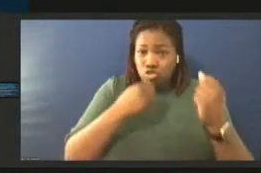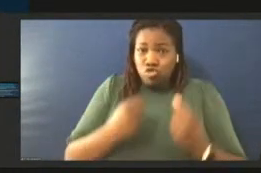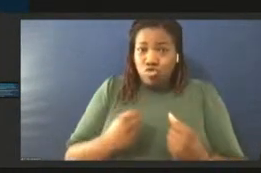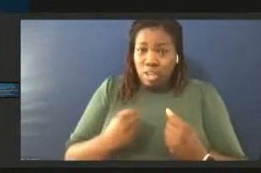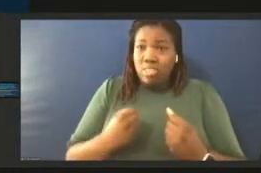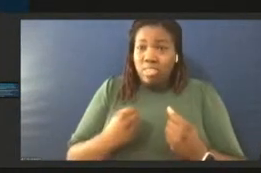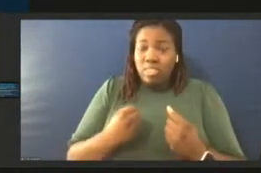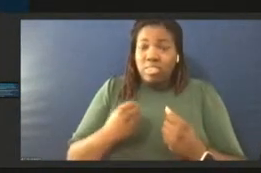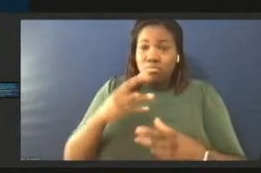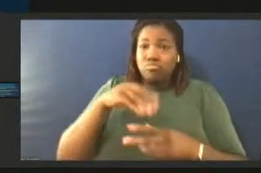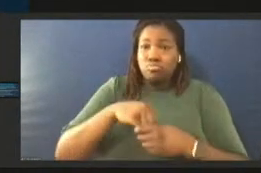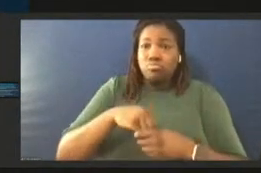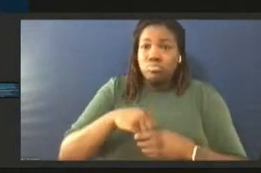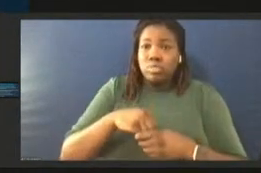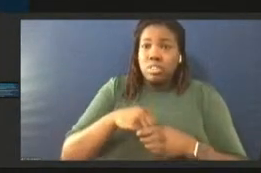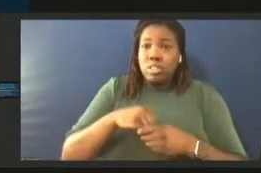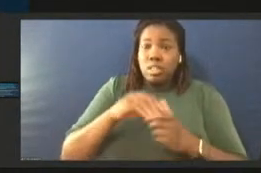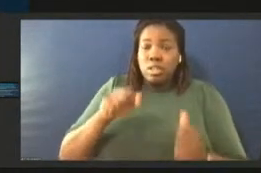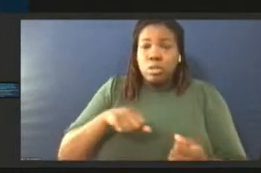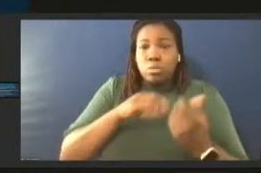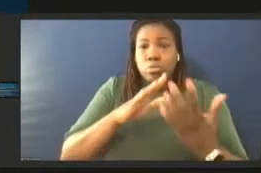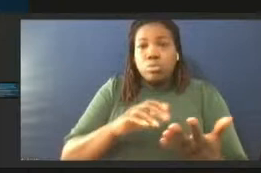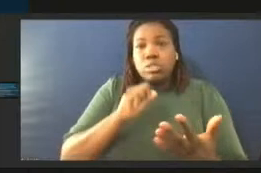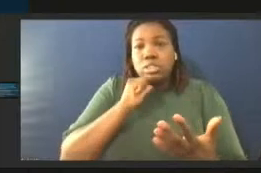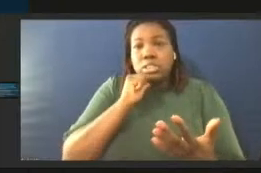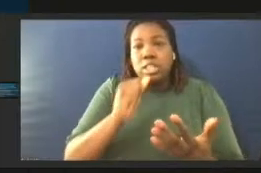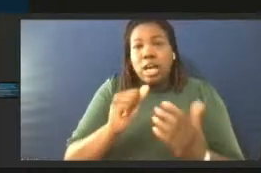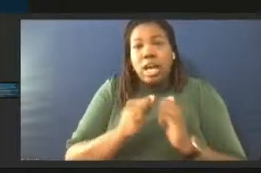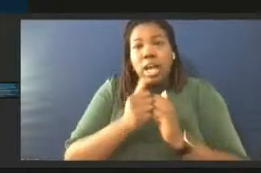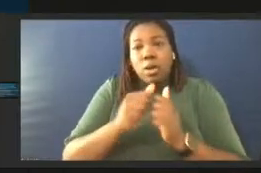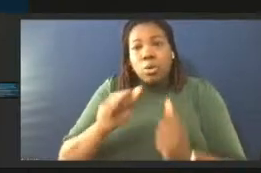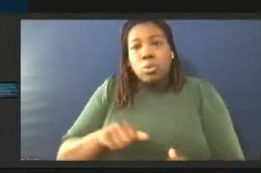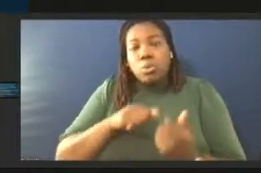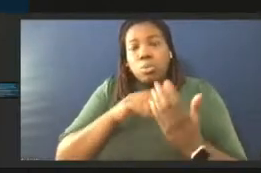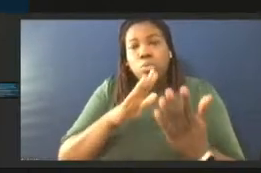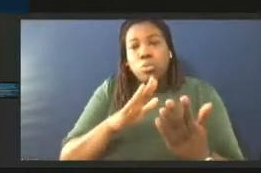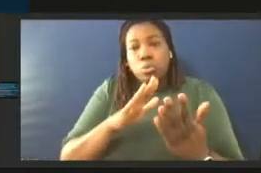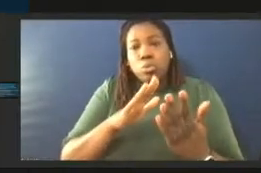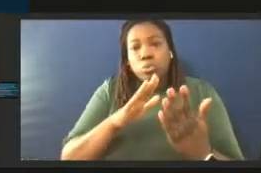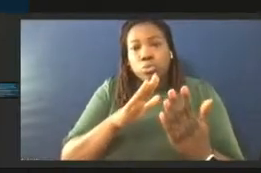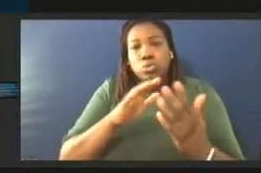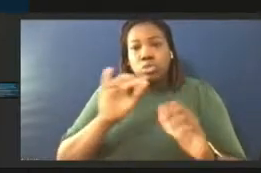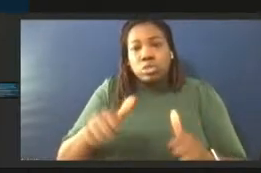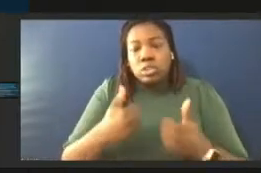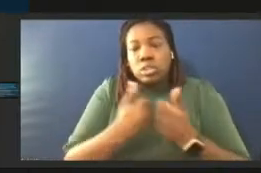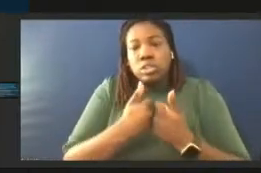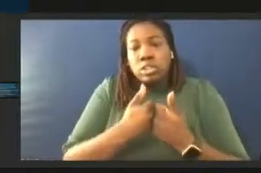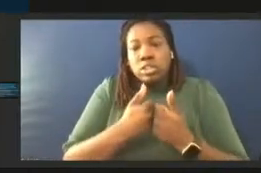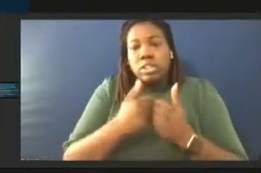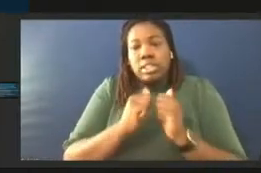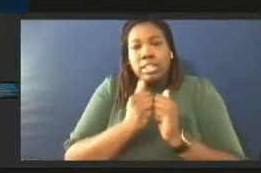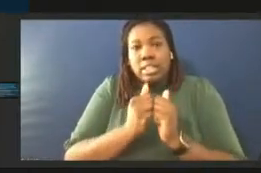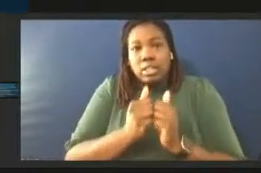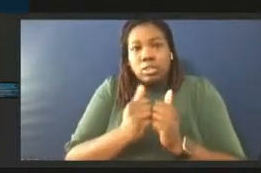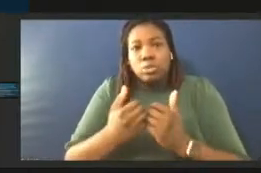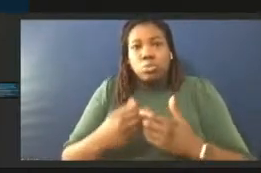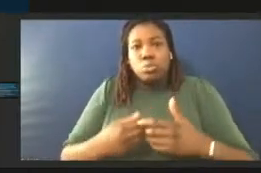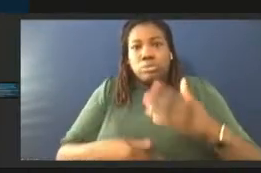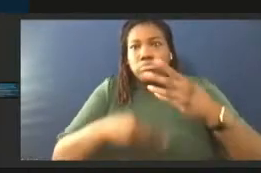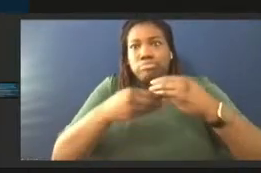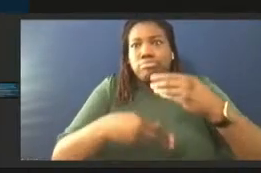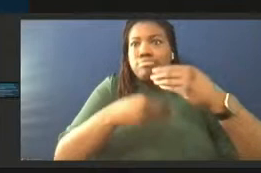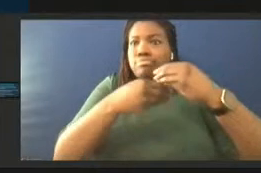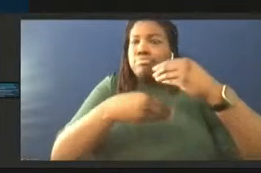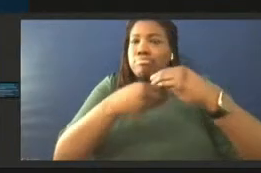and our approach needs not only to look at how do we address the challenges, but how do we build on the strengths. And